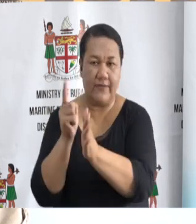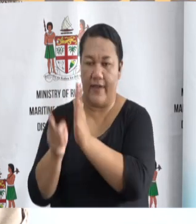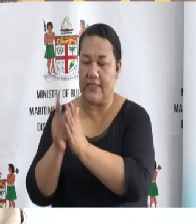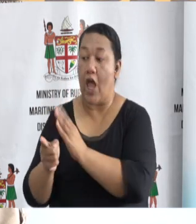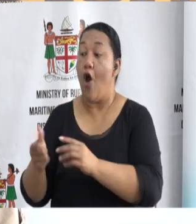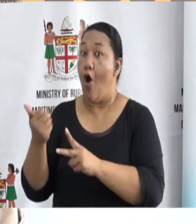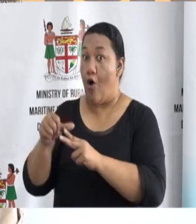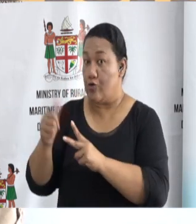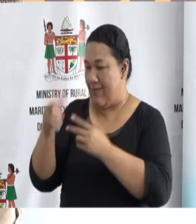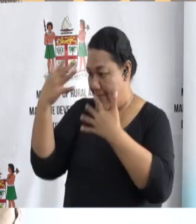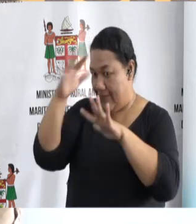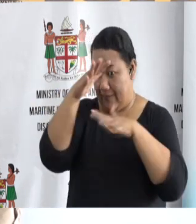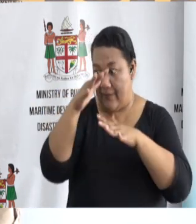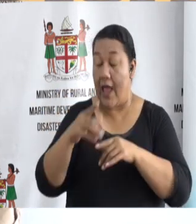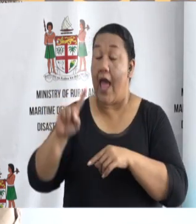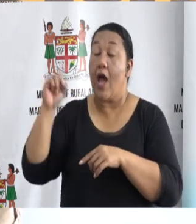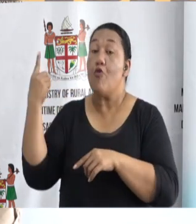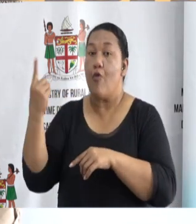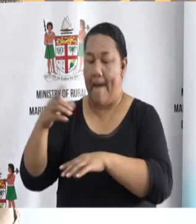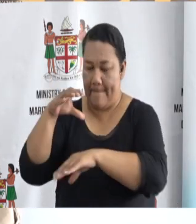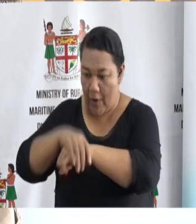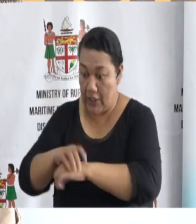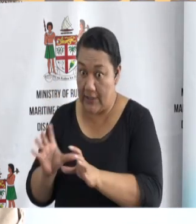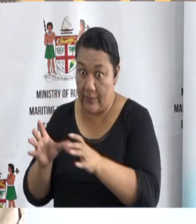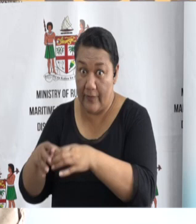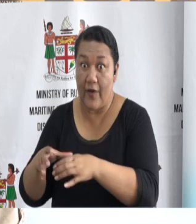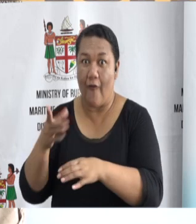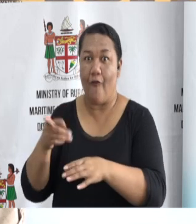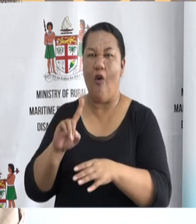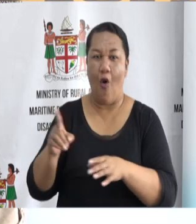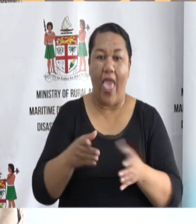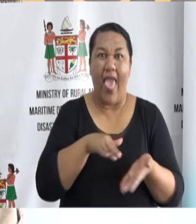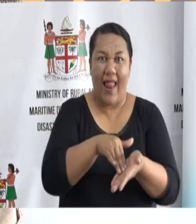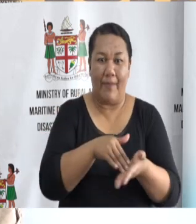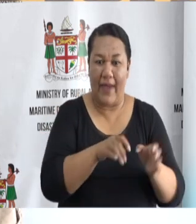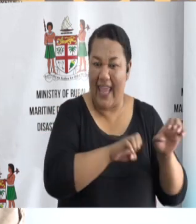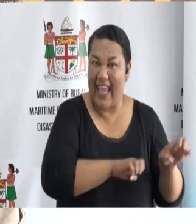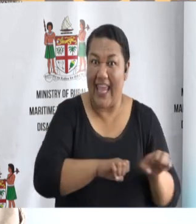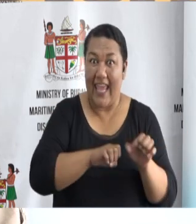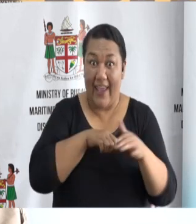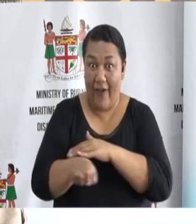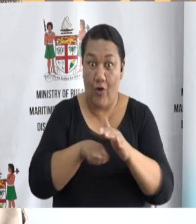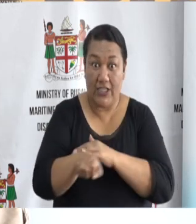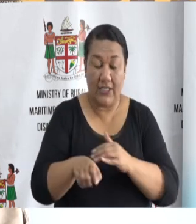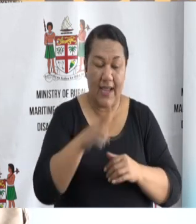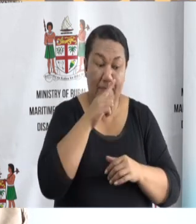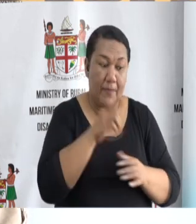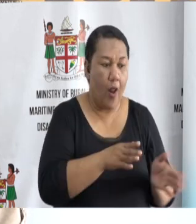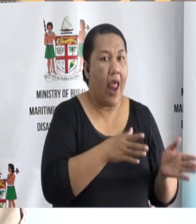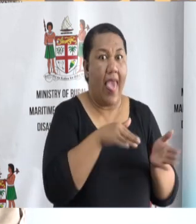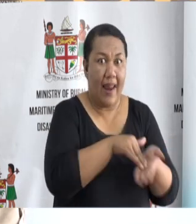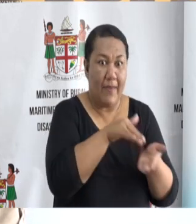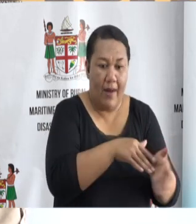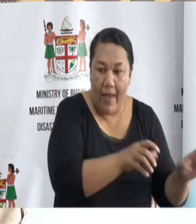time. I would also like to acknowledge Fiji Police Force who were critical in the evacuation of the old people